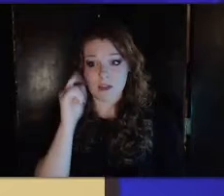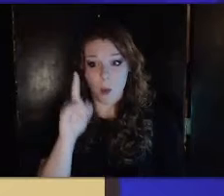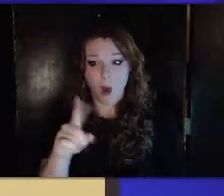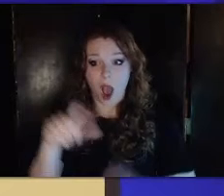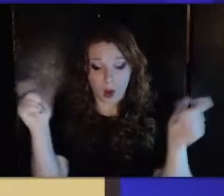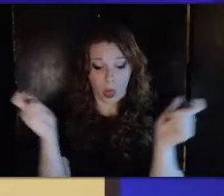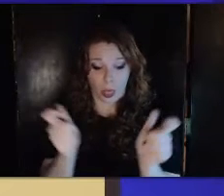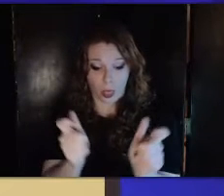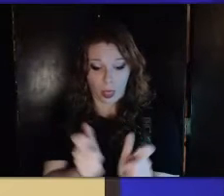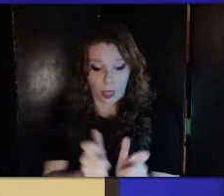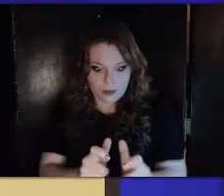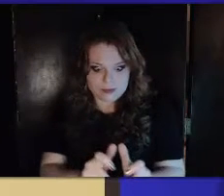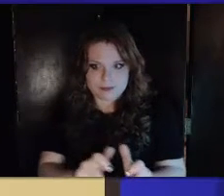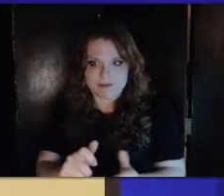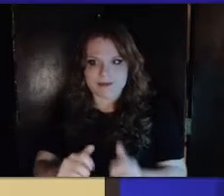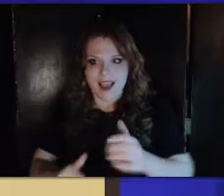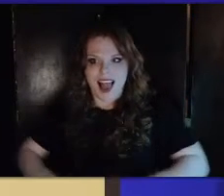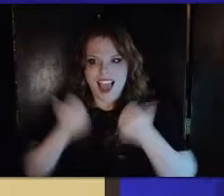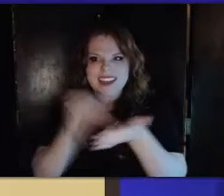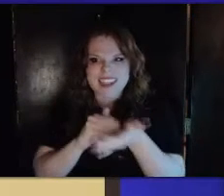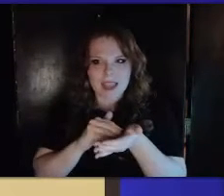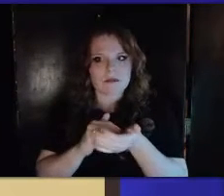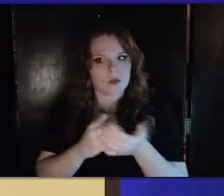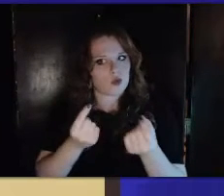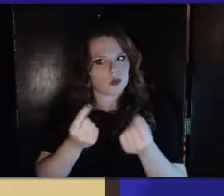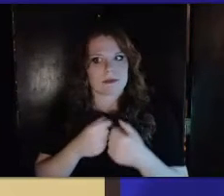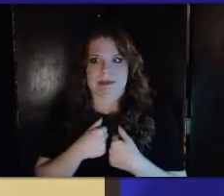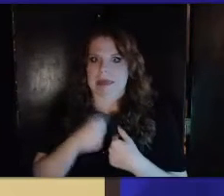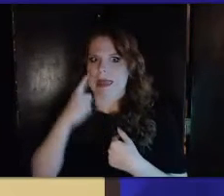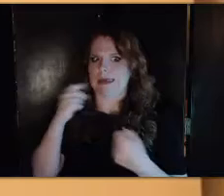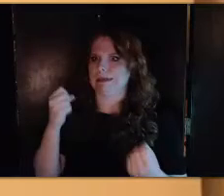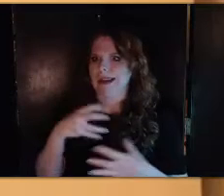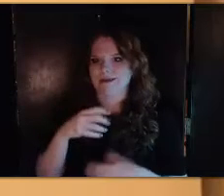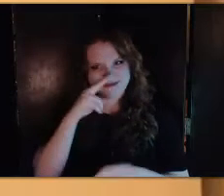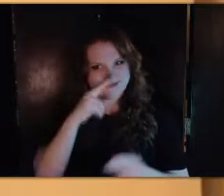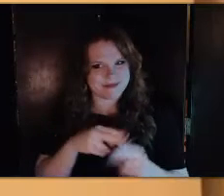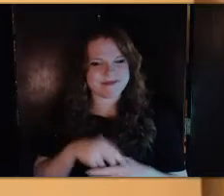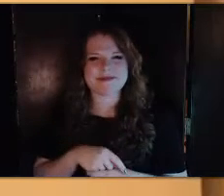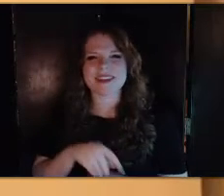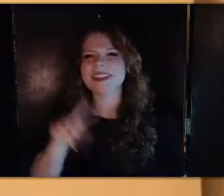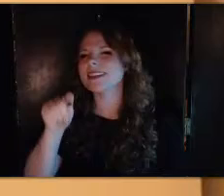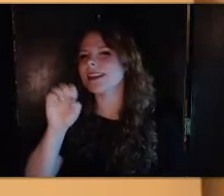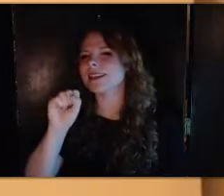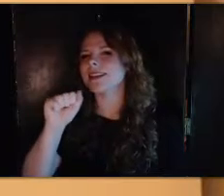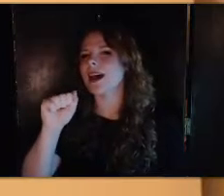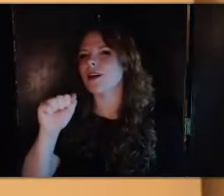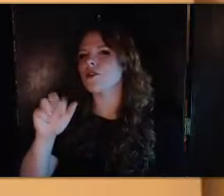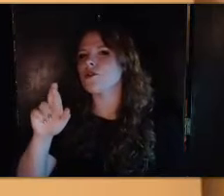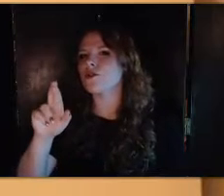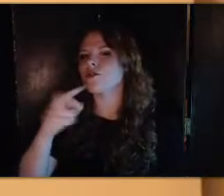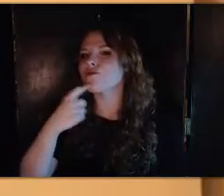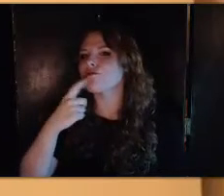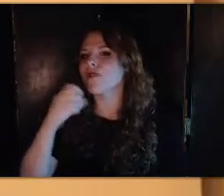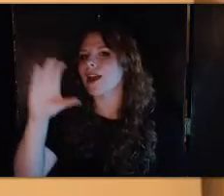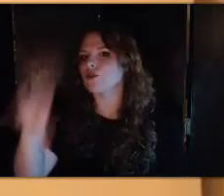extinct animal back to life, what would it be? That could be scary. But fun. Tessa from Red Cross Elementary's fourth grade in Barron